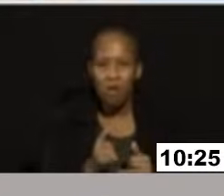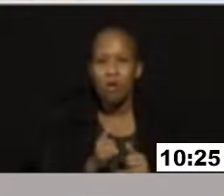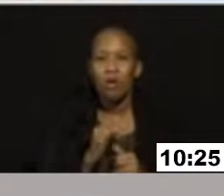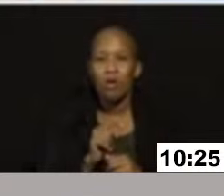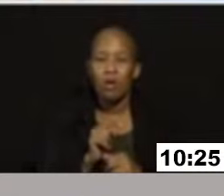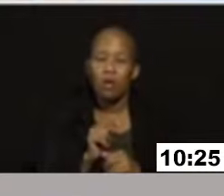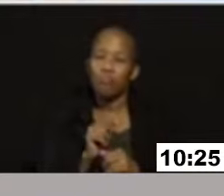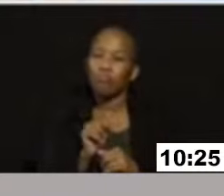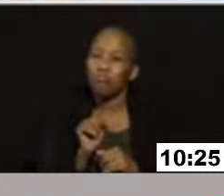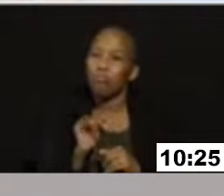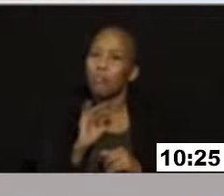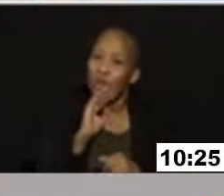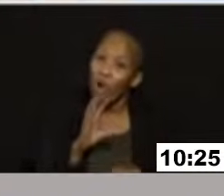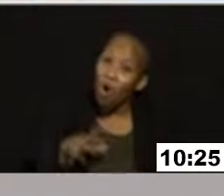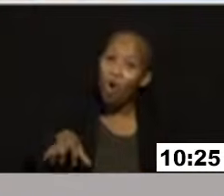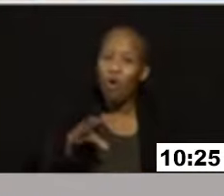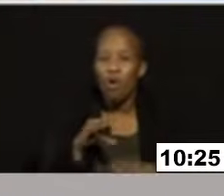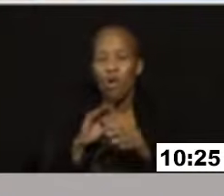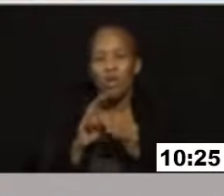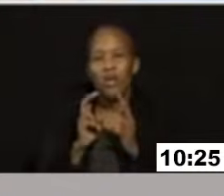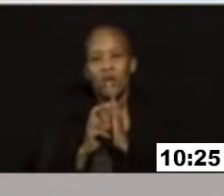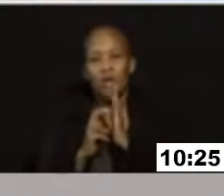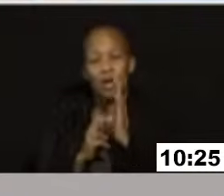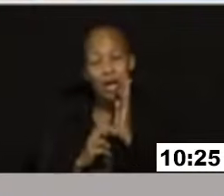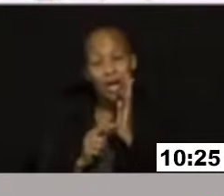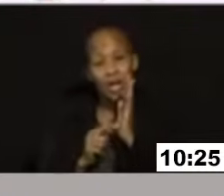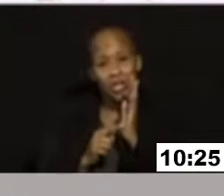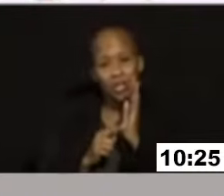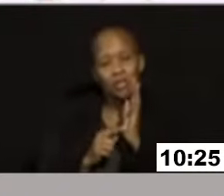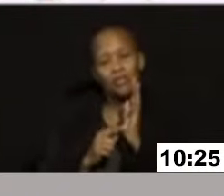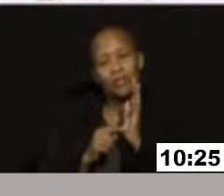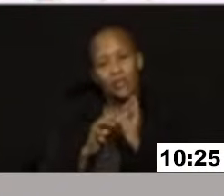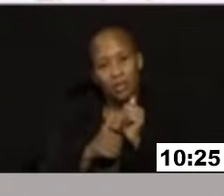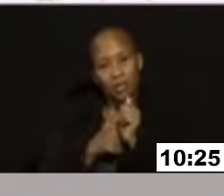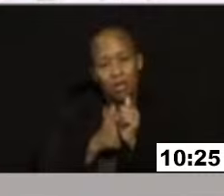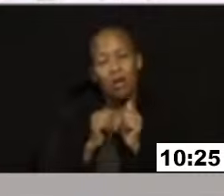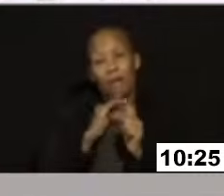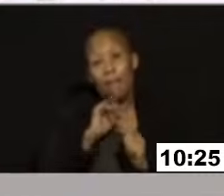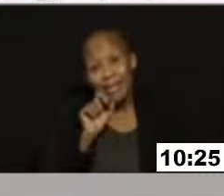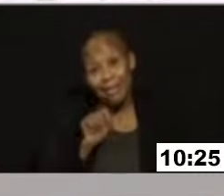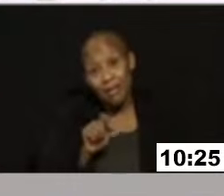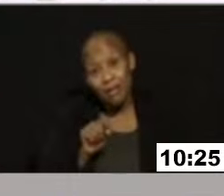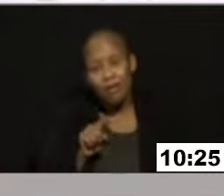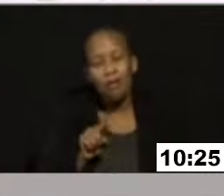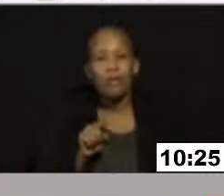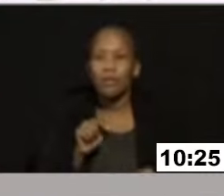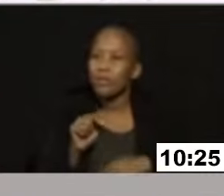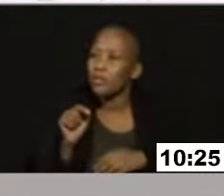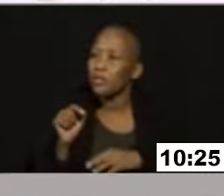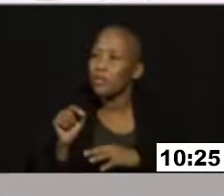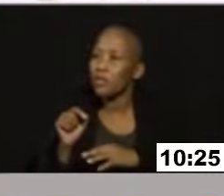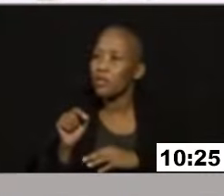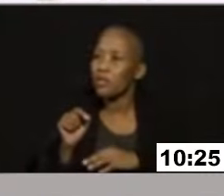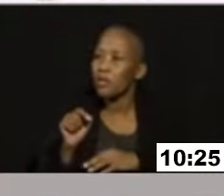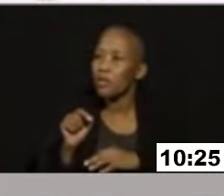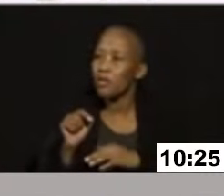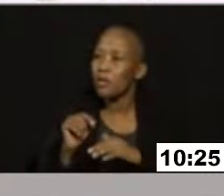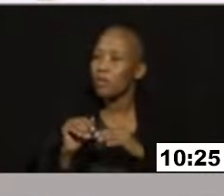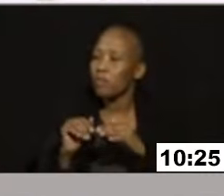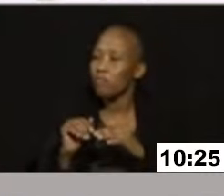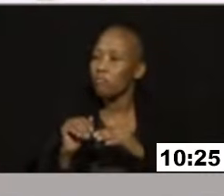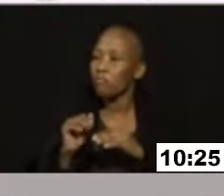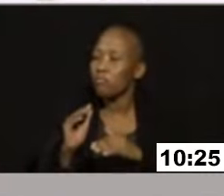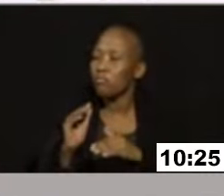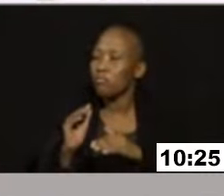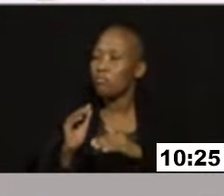rules. Those are our submissions, Chairperson. Thank you, Mr. Thank you, Chair. Stefan. With your leave, if I may reply. Shall I